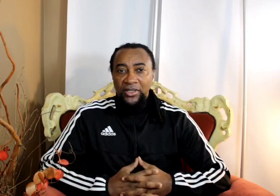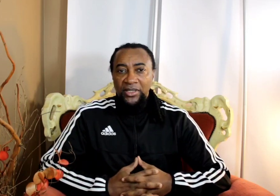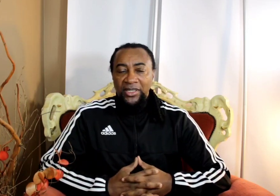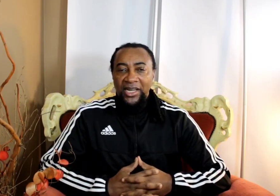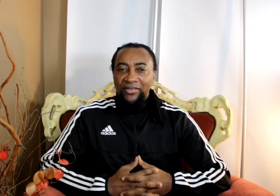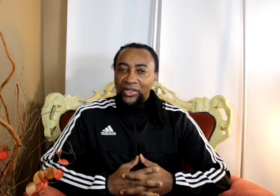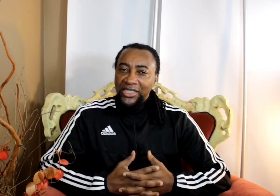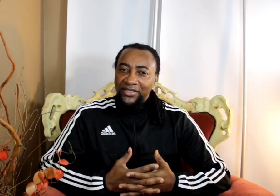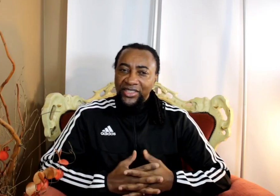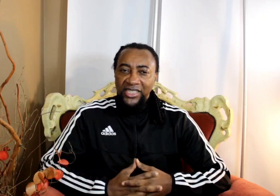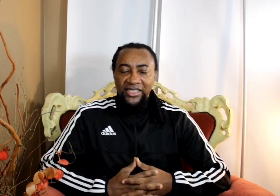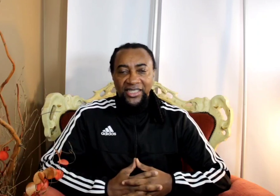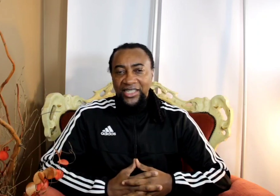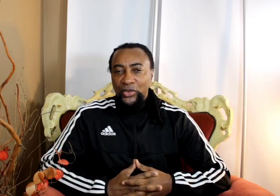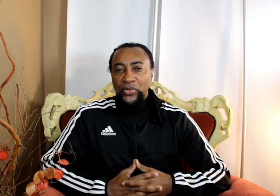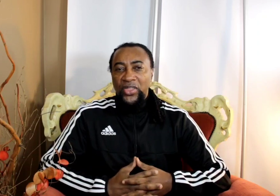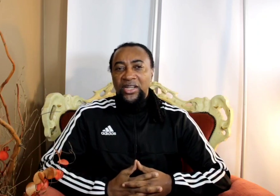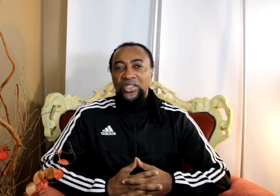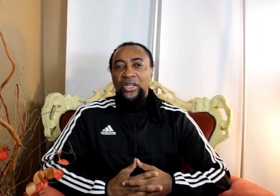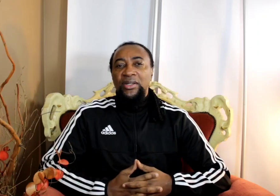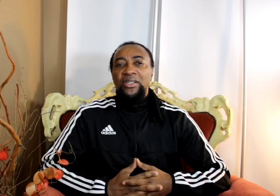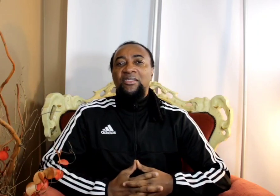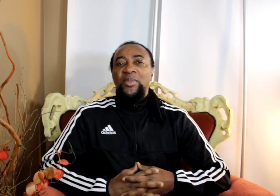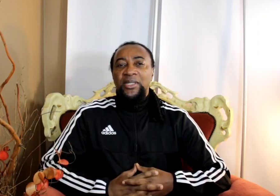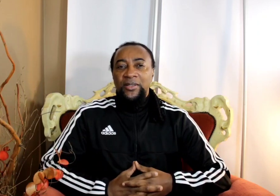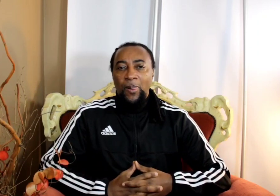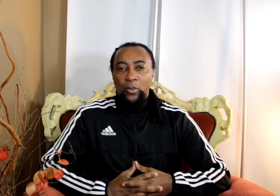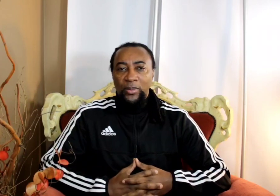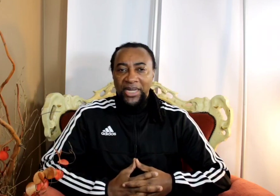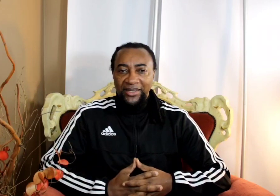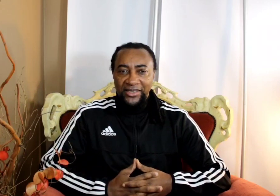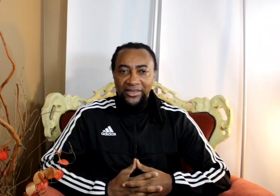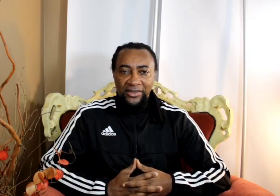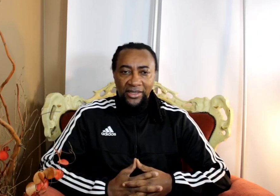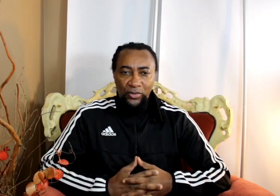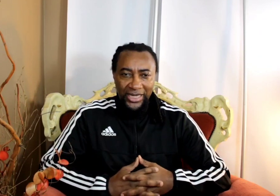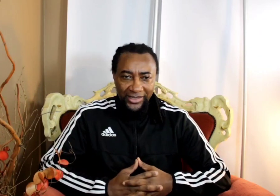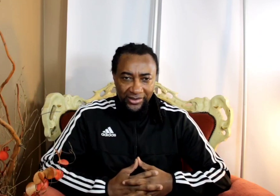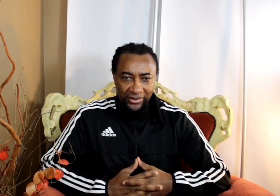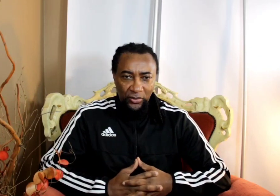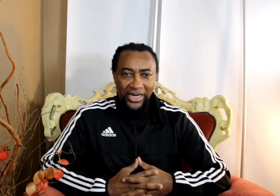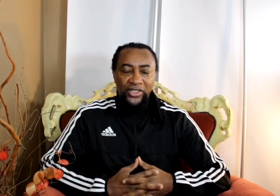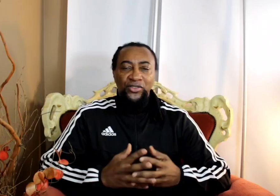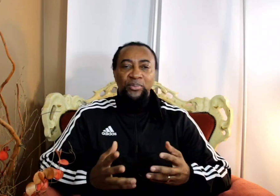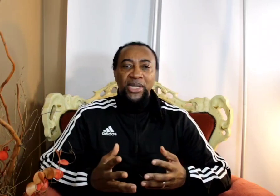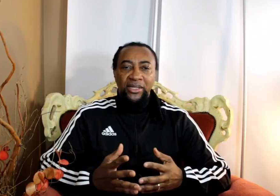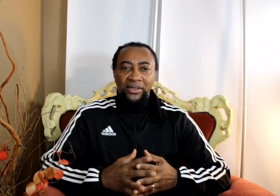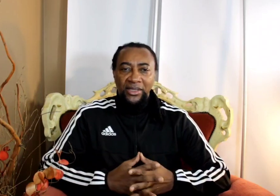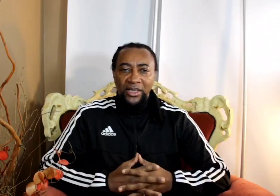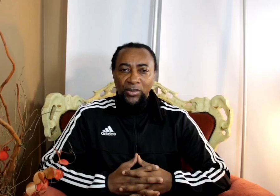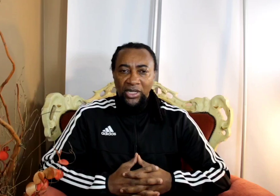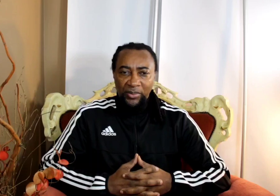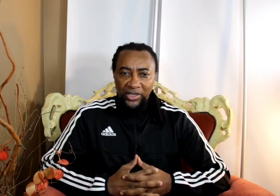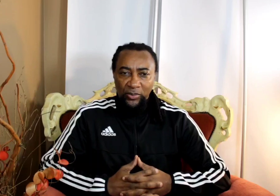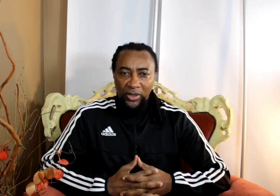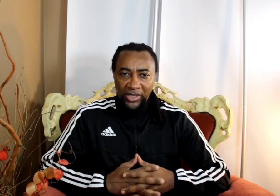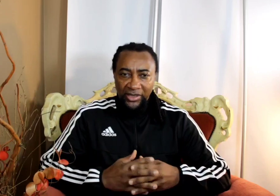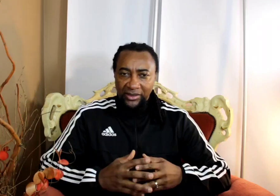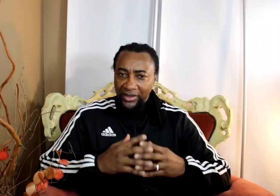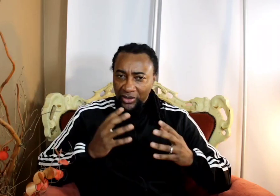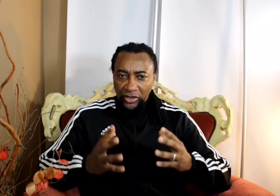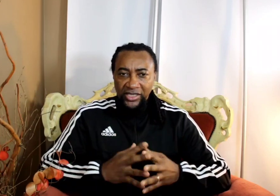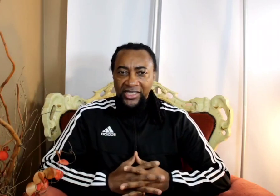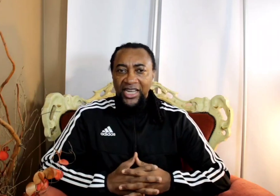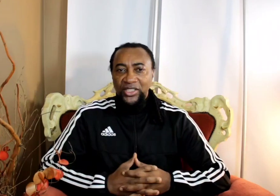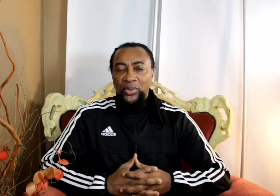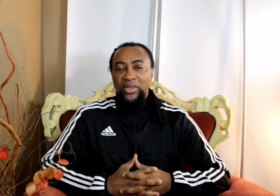times. I have even said that I don't think this current government will make this a reality, the reality of Jamaica becoming a republic